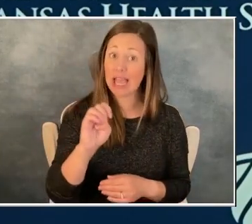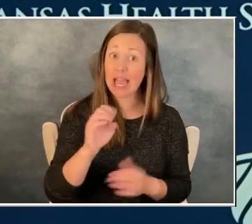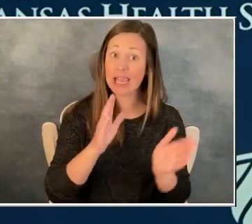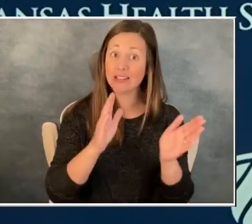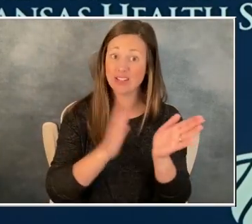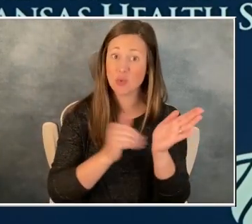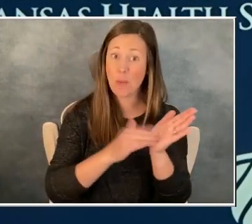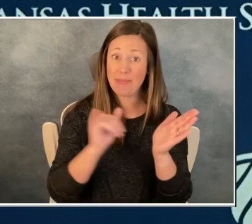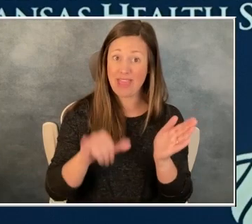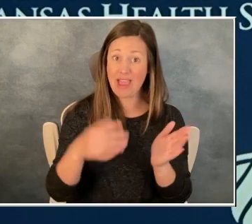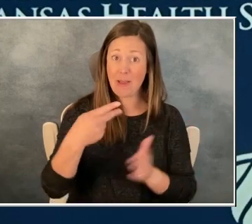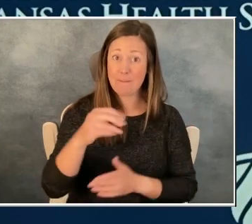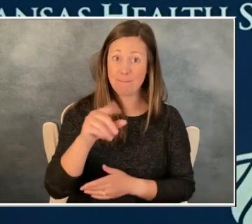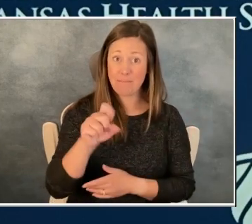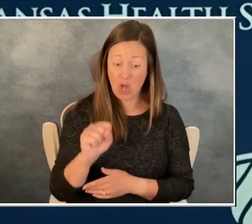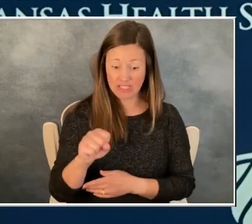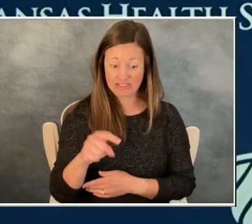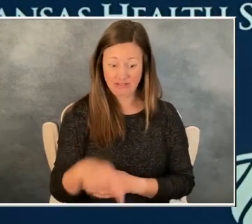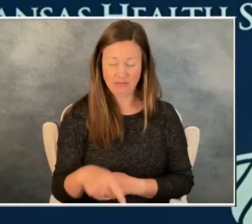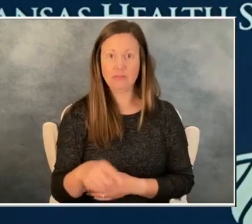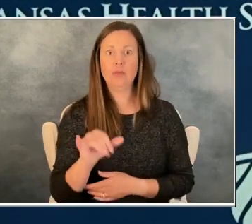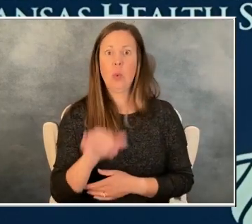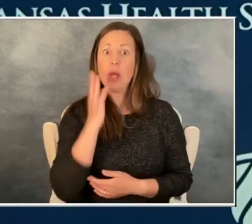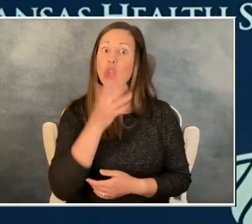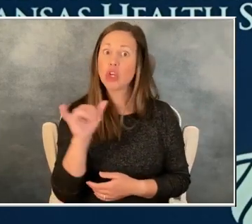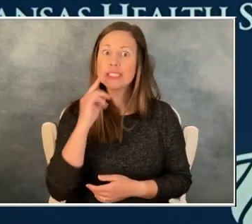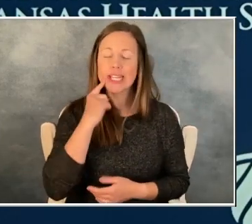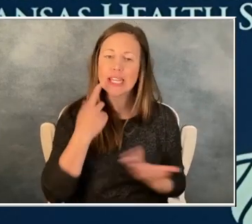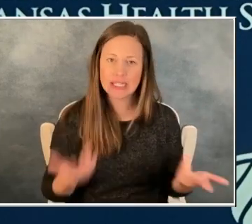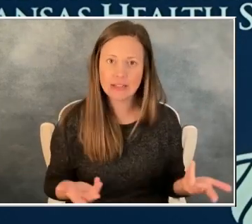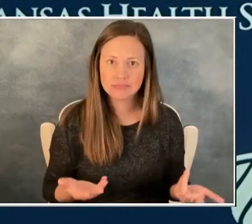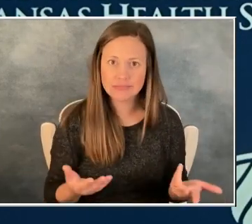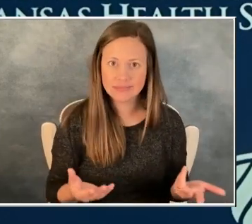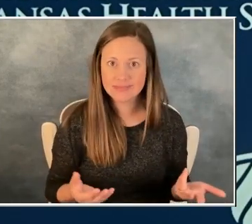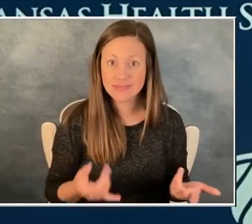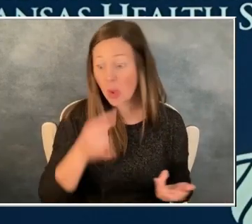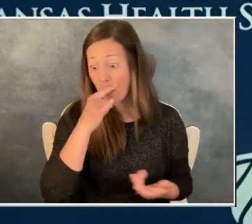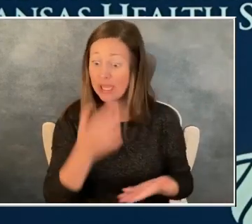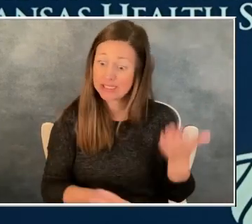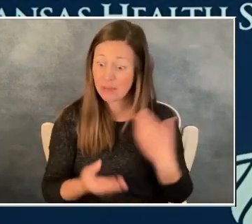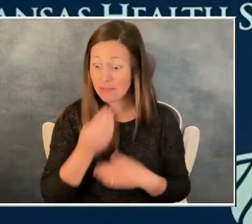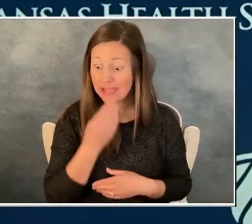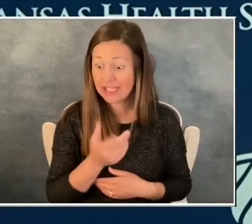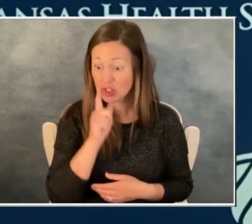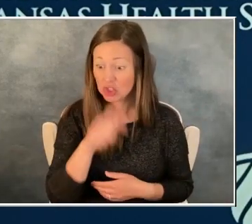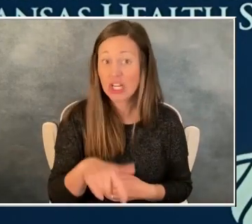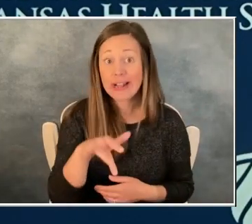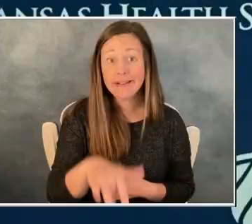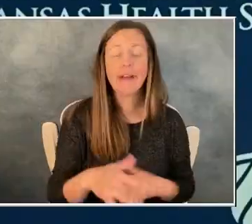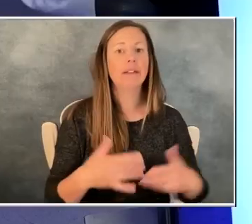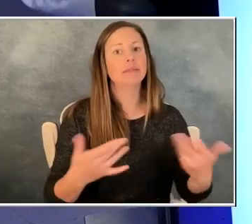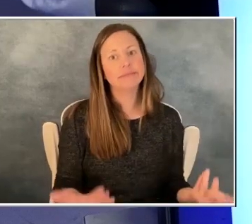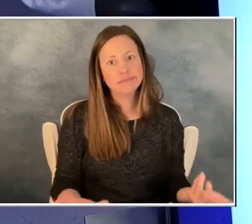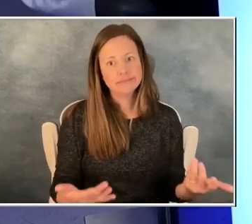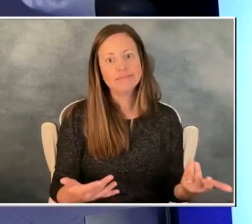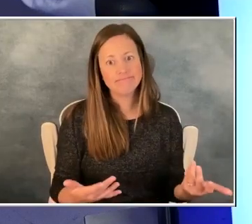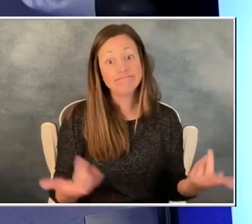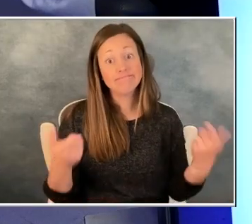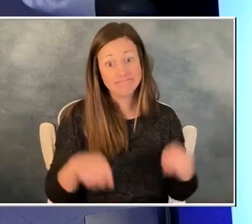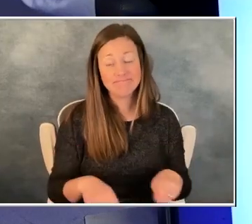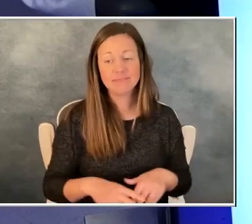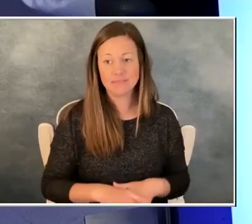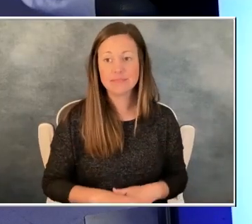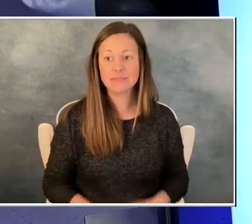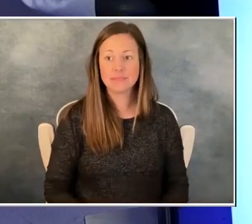nobody sat at a table and said, hey, you know what, this looks like candy, maybe kids are going to eat it. Maybe we shouldn't do that. Until they did. So. Okay, so I have a comment